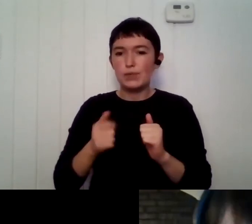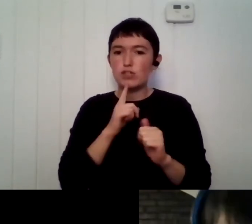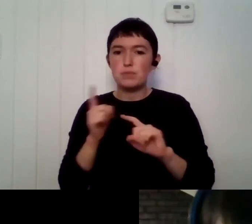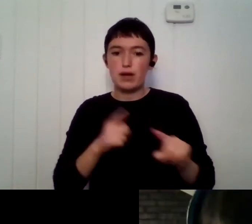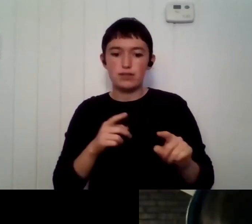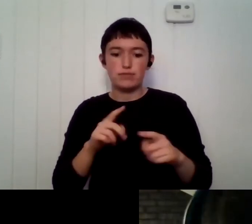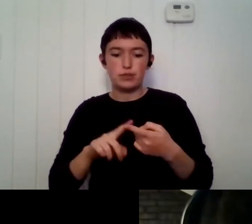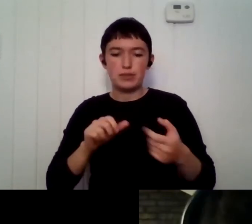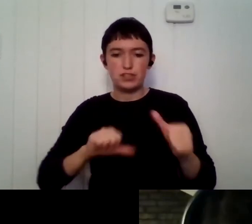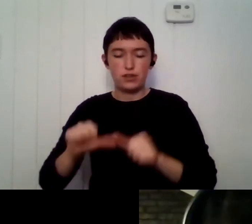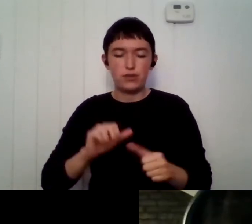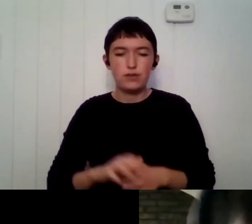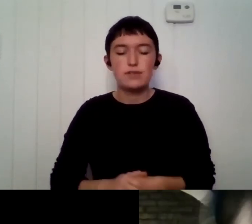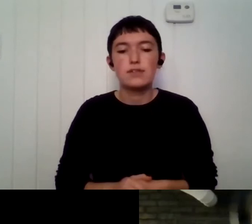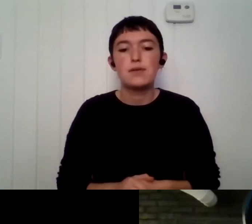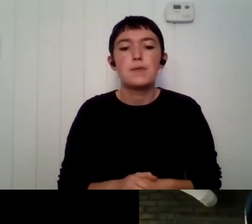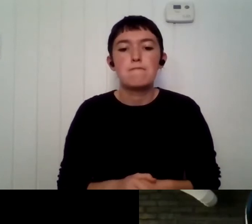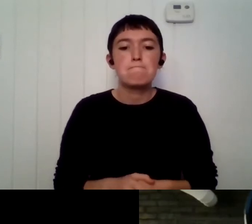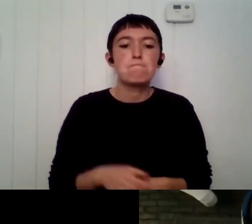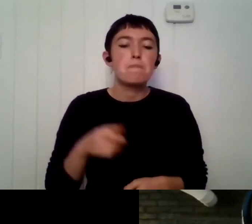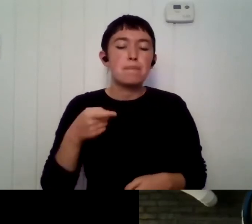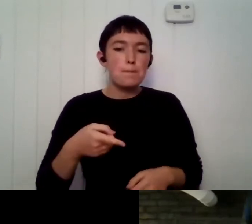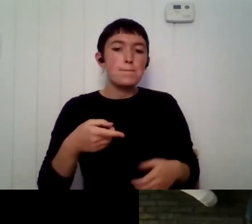they built some models for predicting if